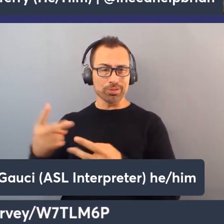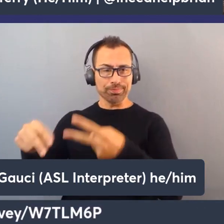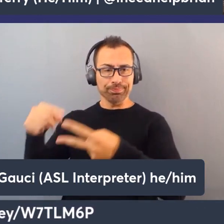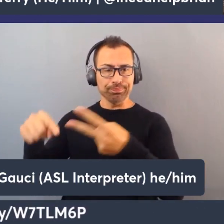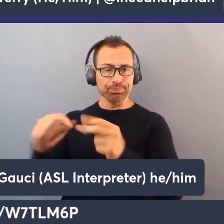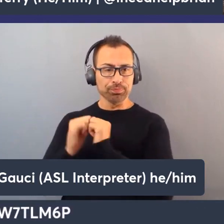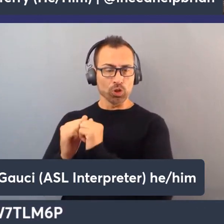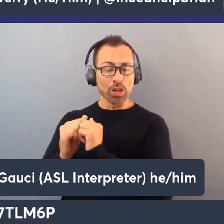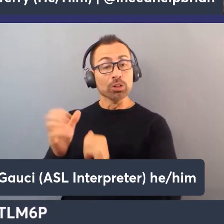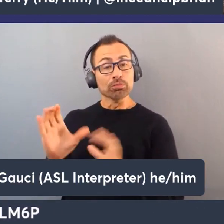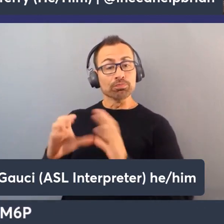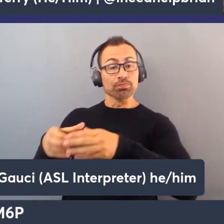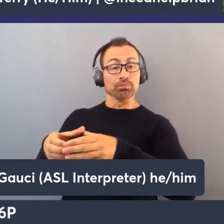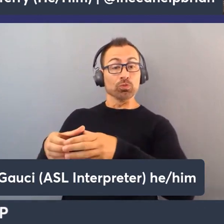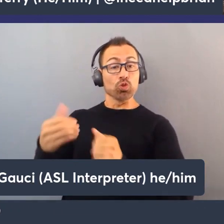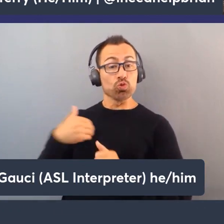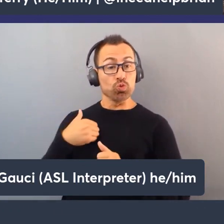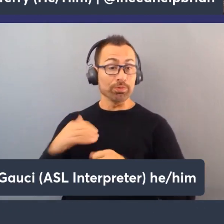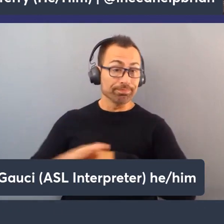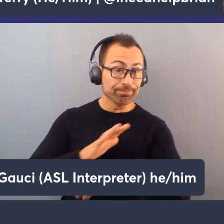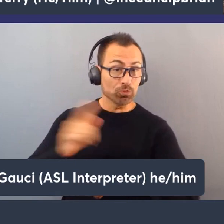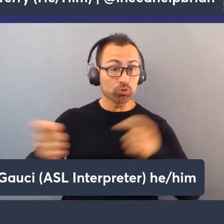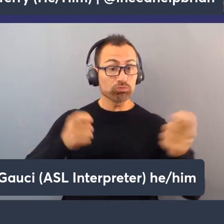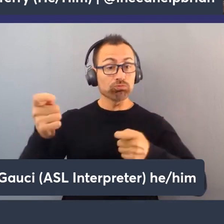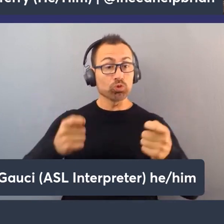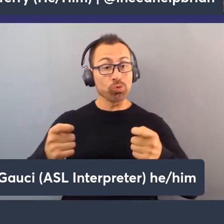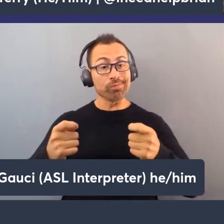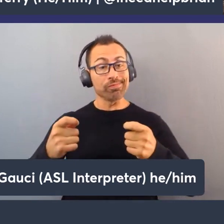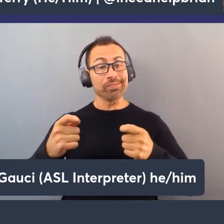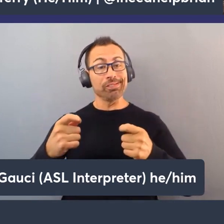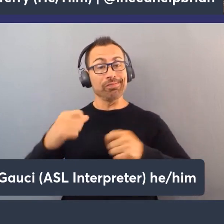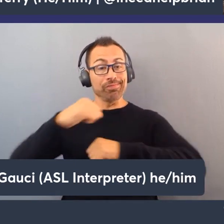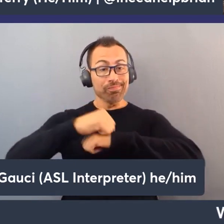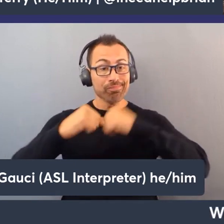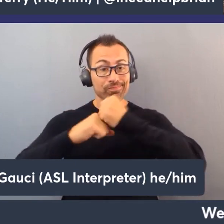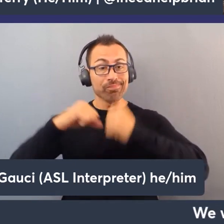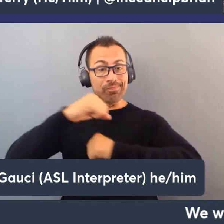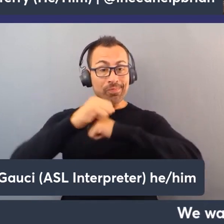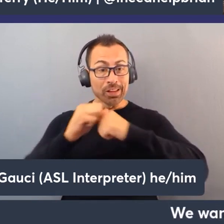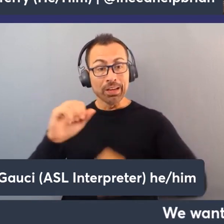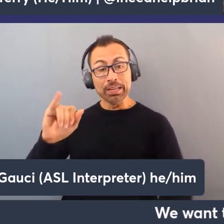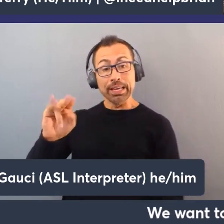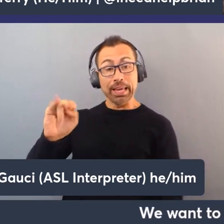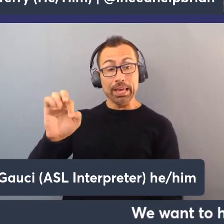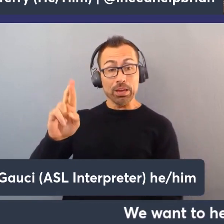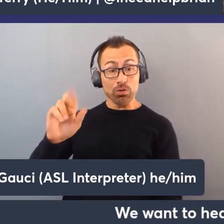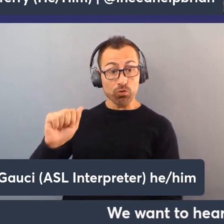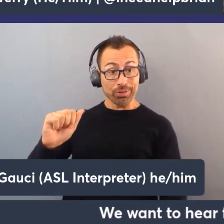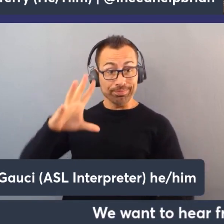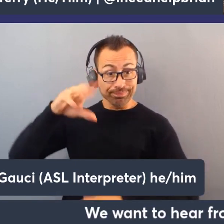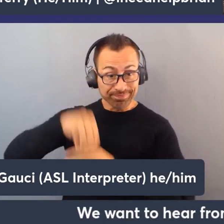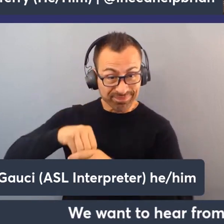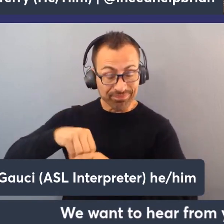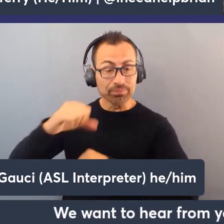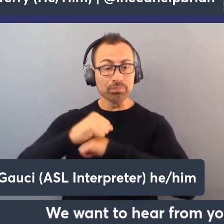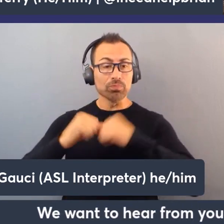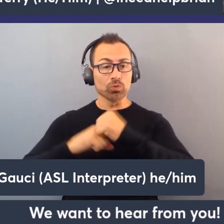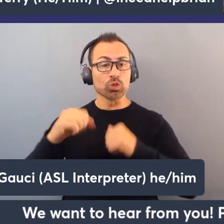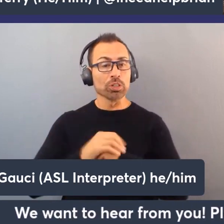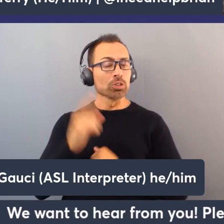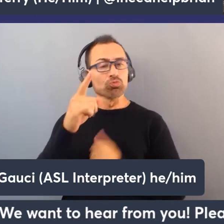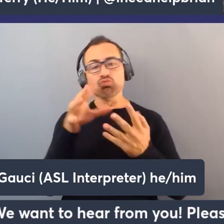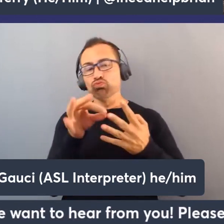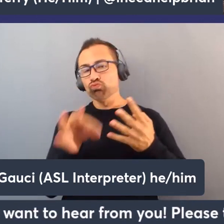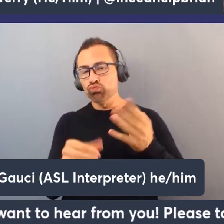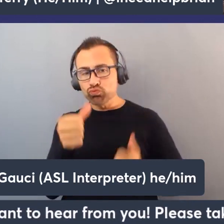control over the entire framework and infrastructure. So when you spin up EMR and EC2, you choose your instances all the way down to,